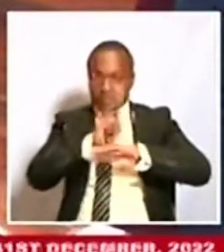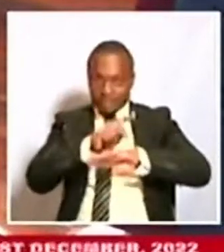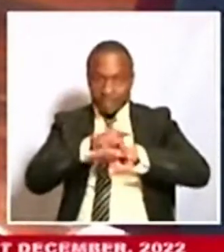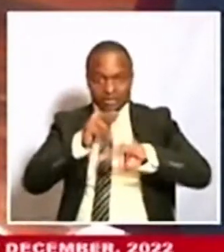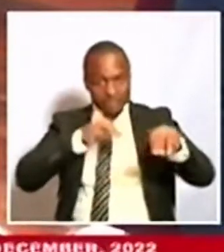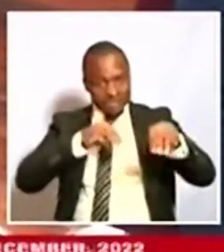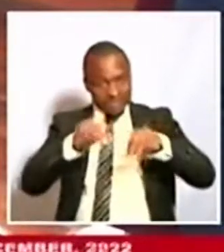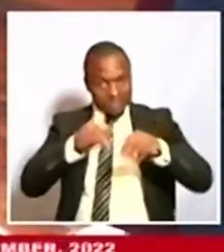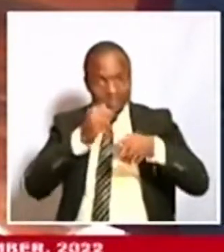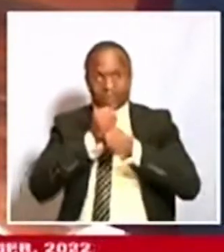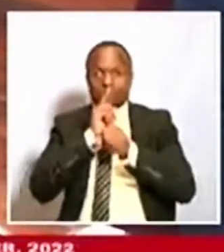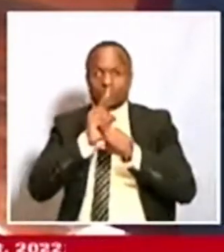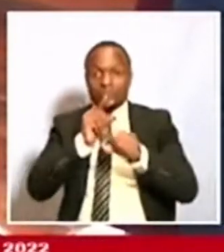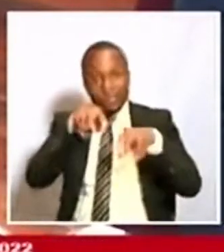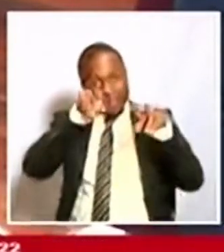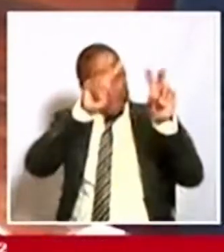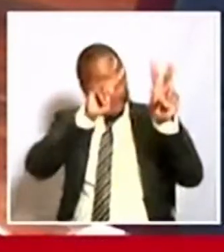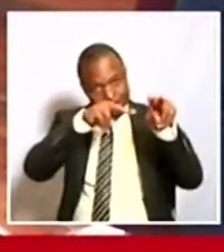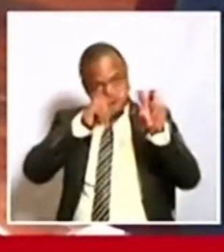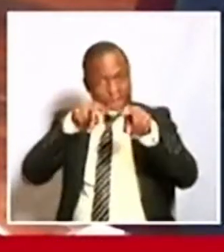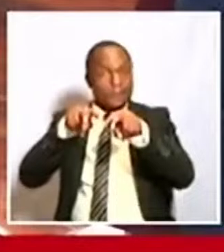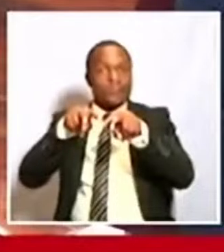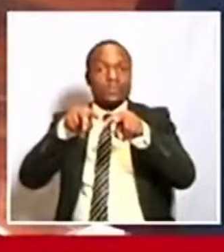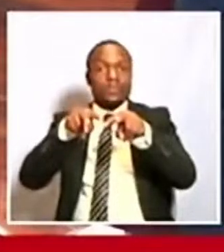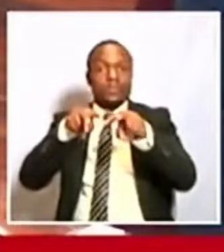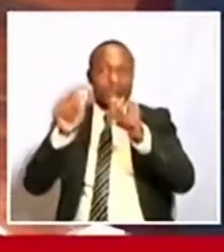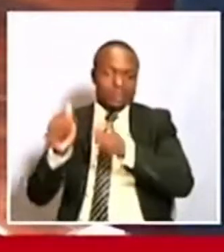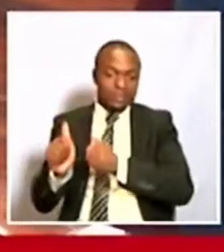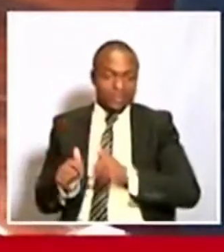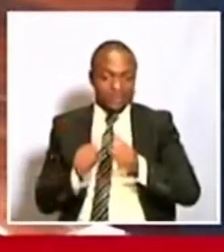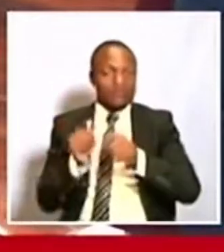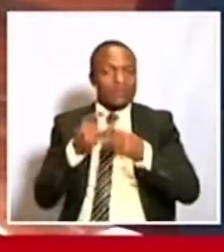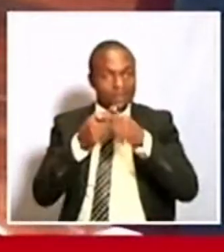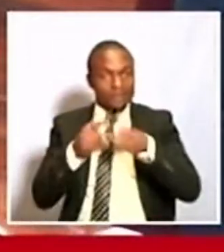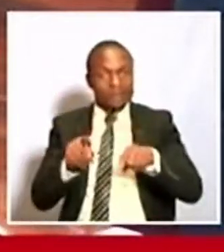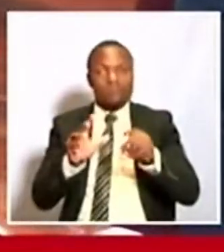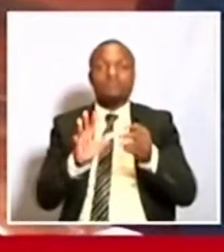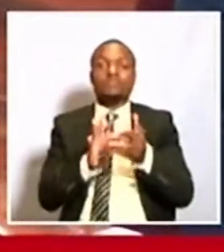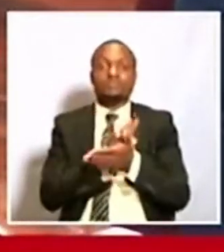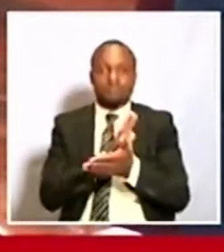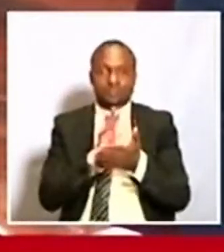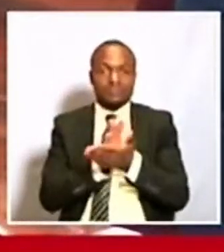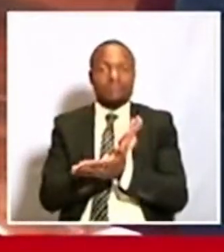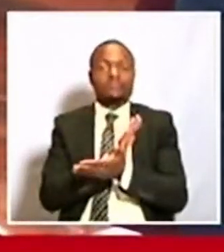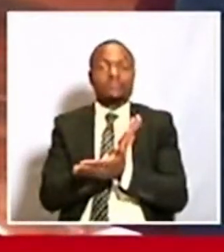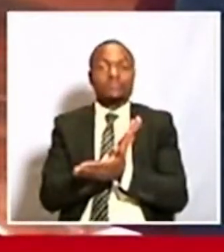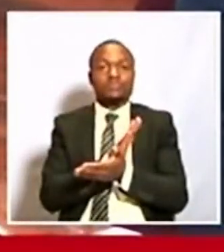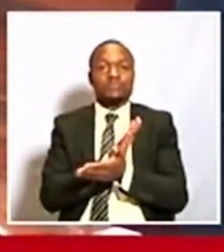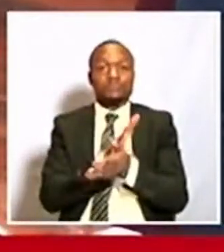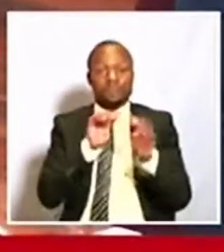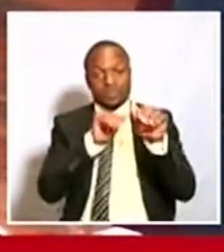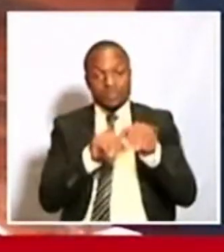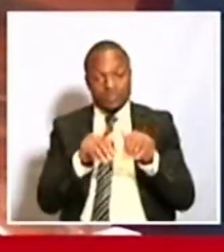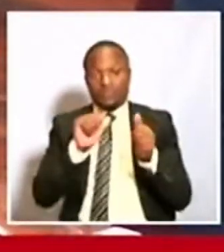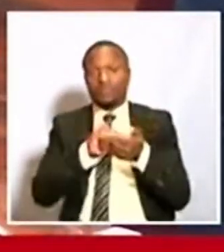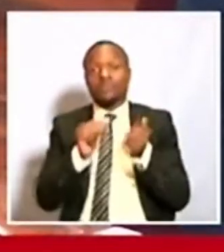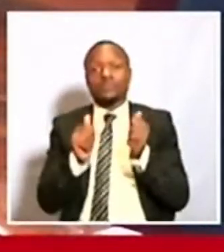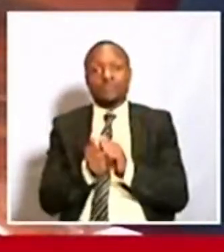management will ensure that all monitoring activities are done regularly to deter any deviation from without